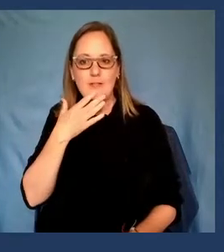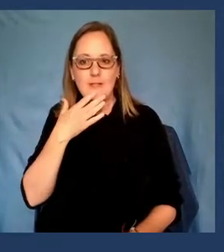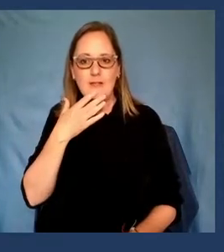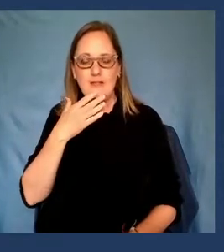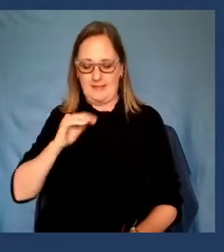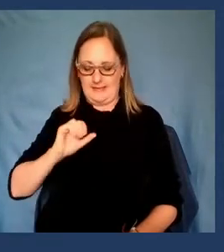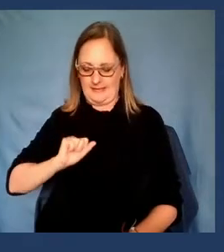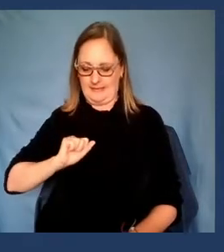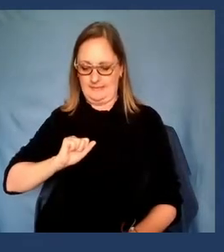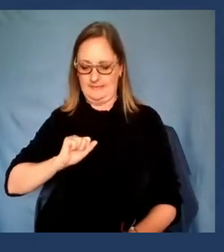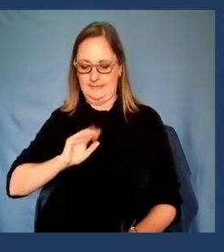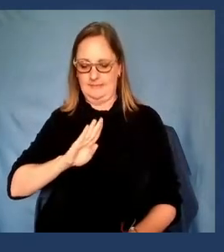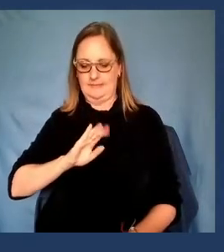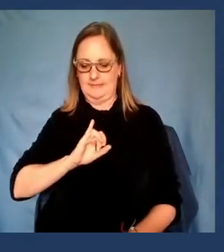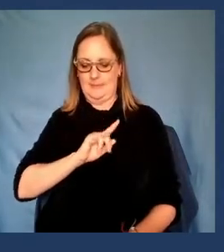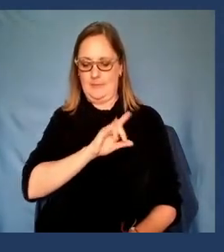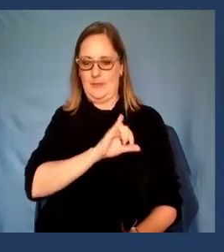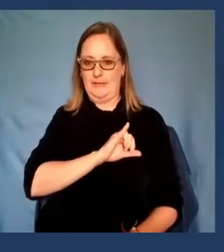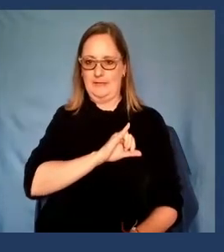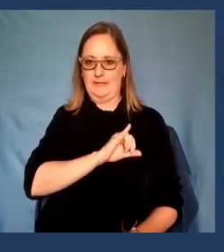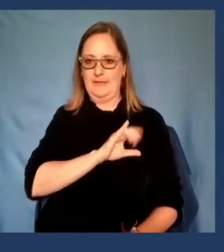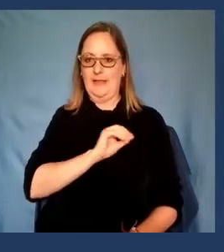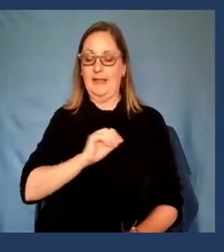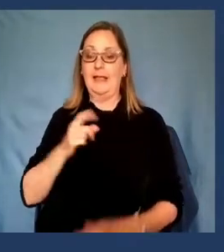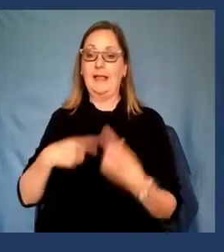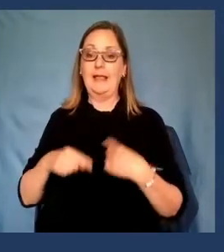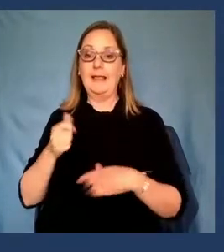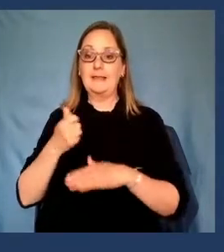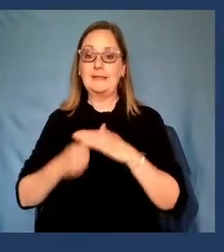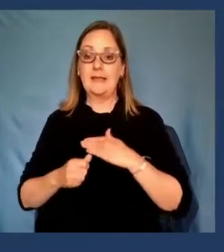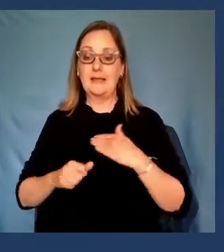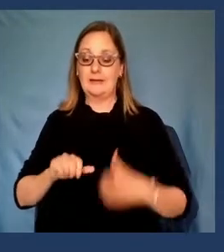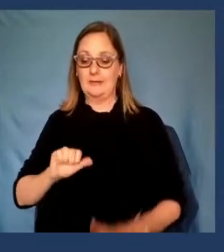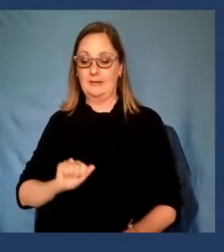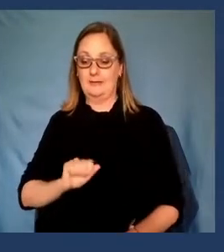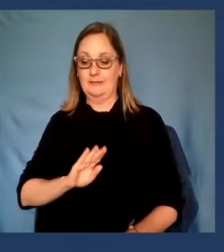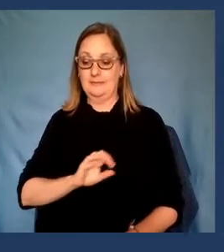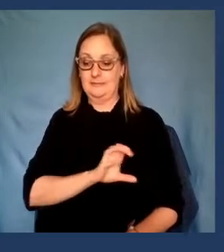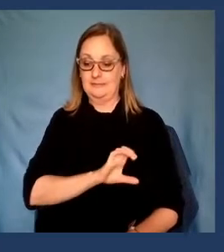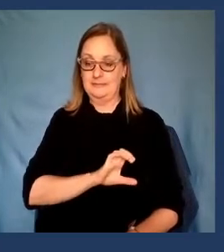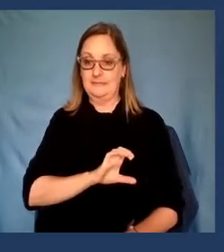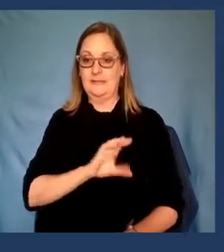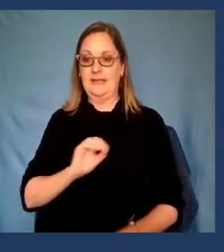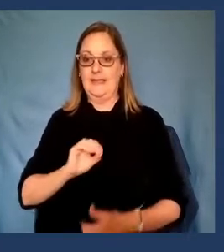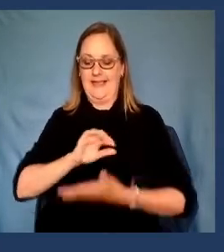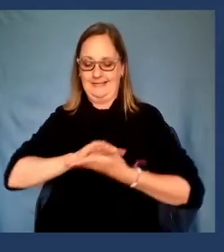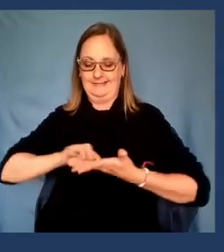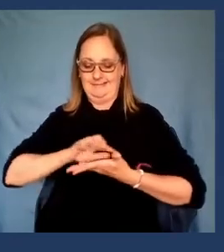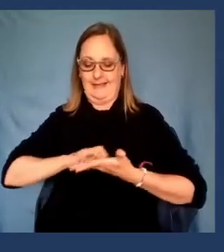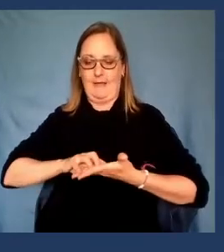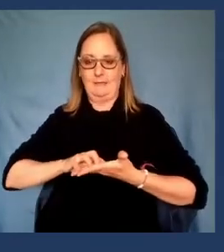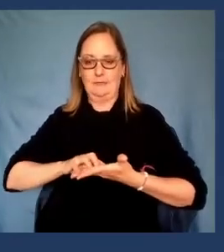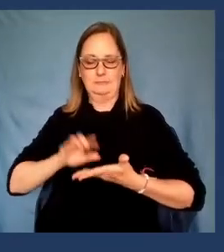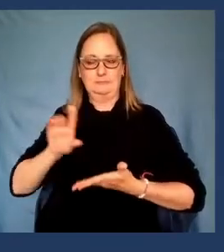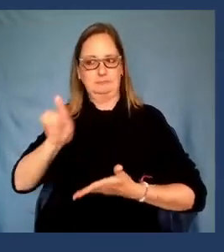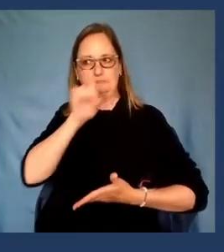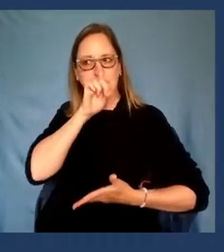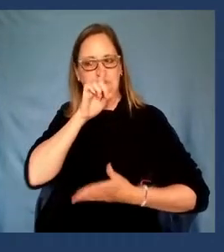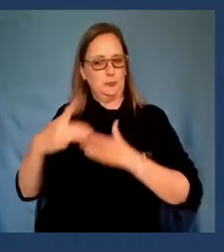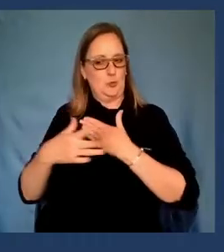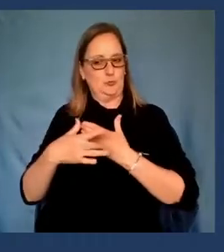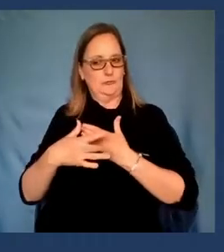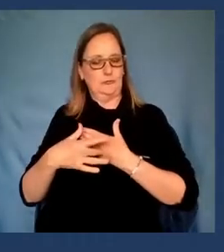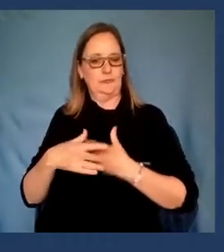sign language and in non-tactile braille. No one's touching my shirt. And the word ability. And at the back it says, talk